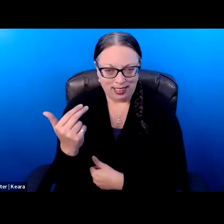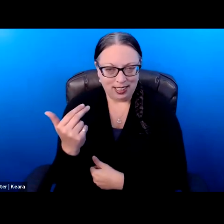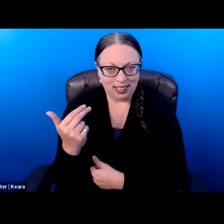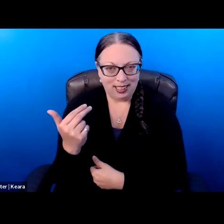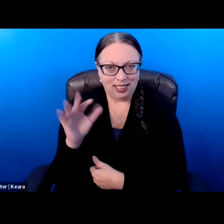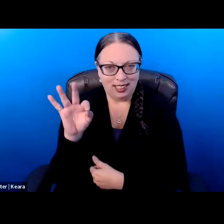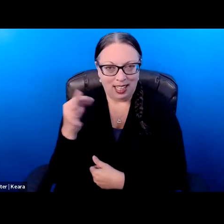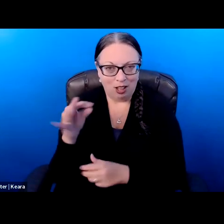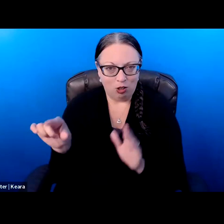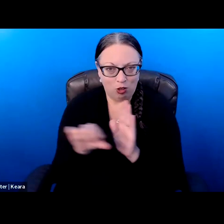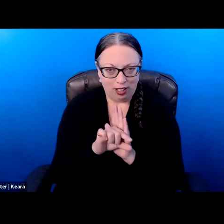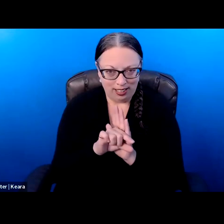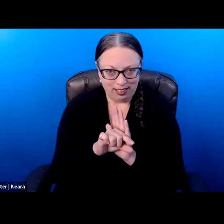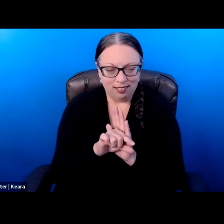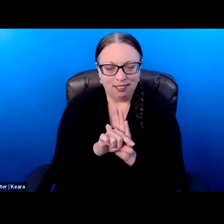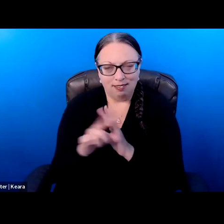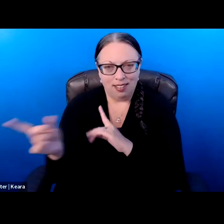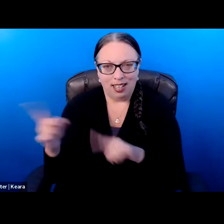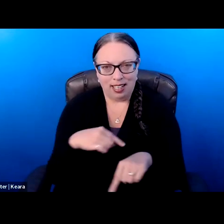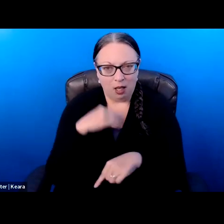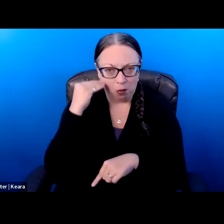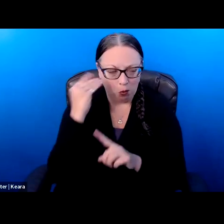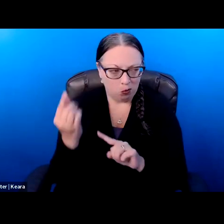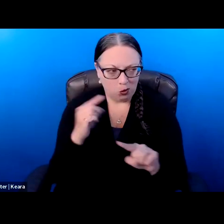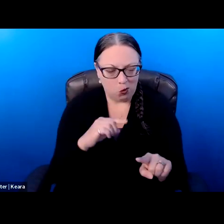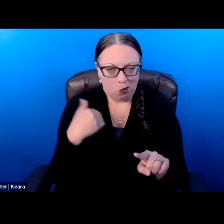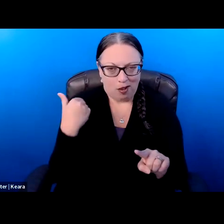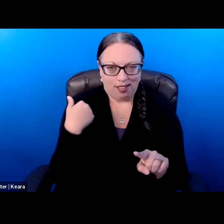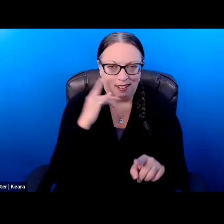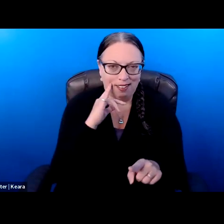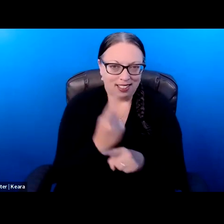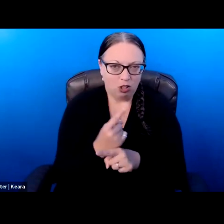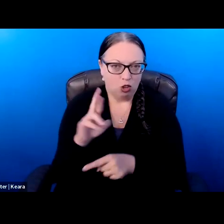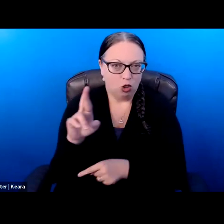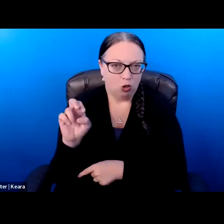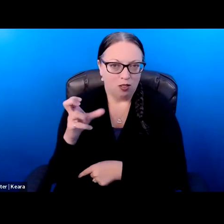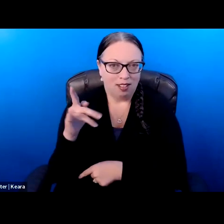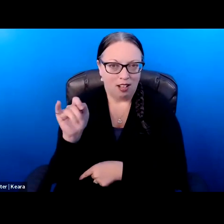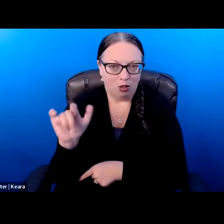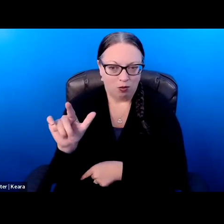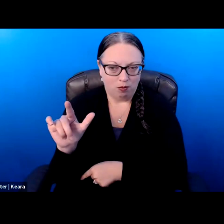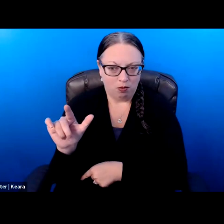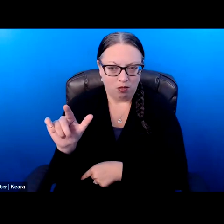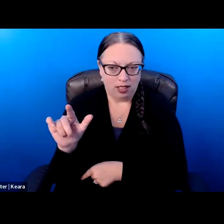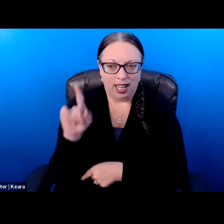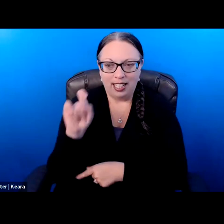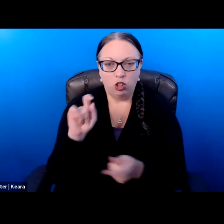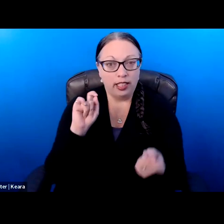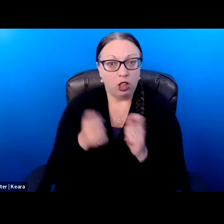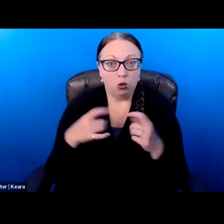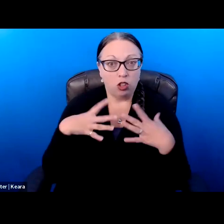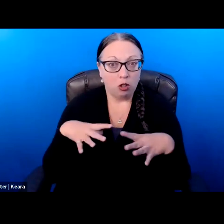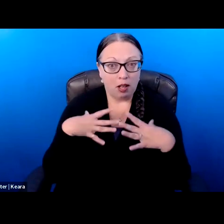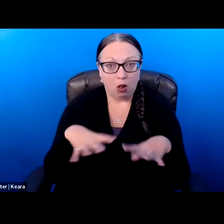9th grade, and I came home to go to my little sister's recital, and all I needed to do was change my clothes. And that